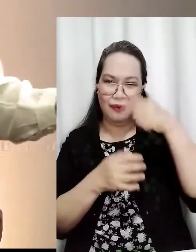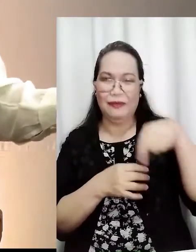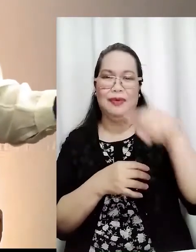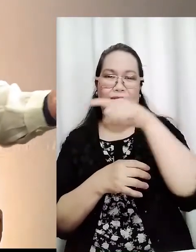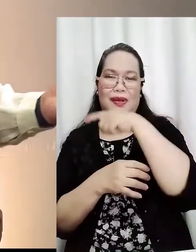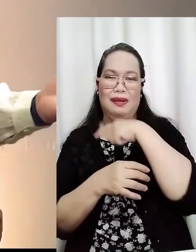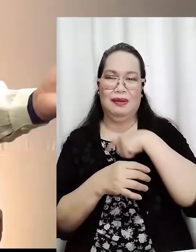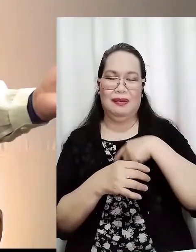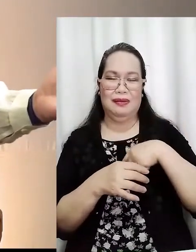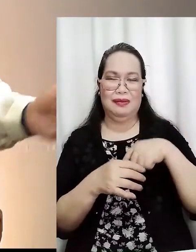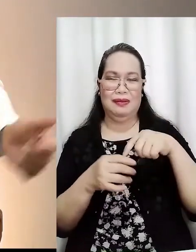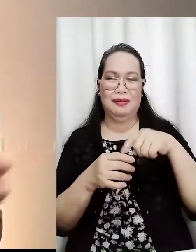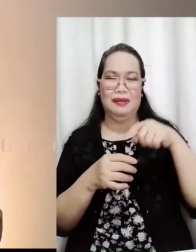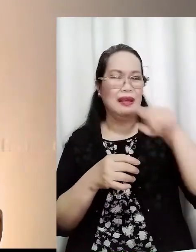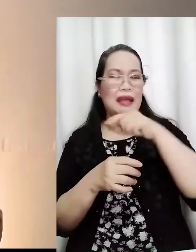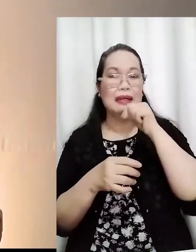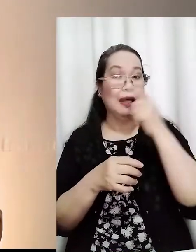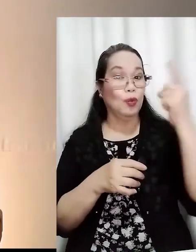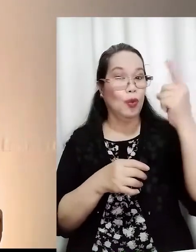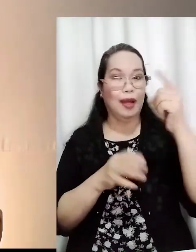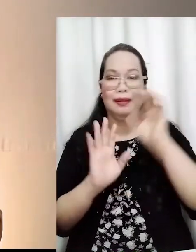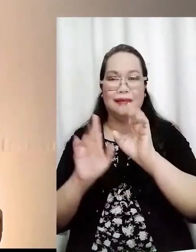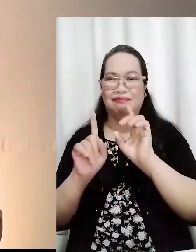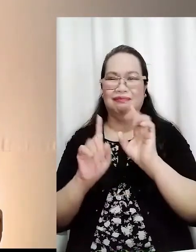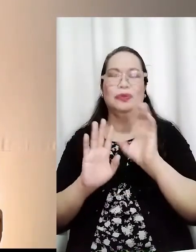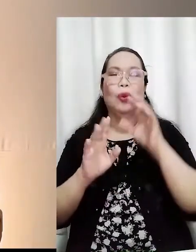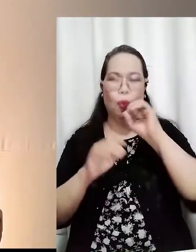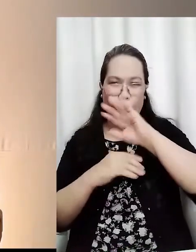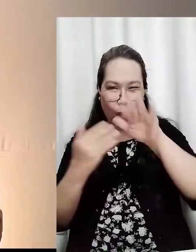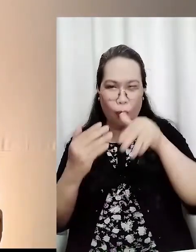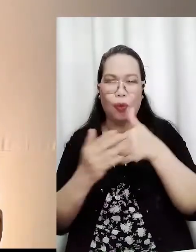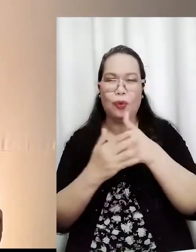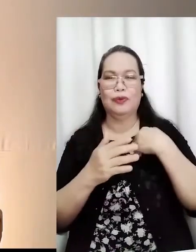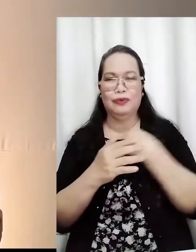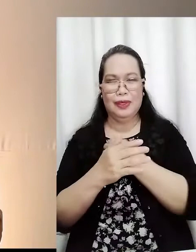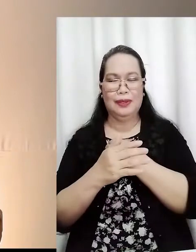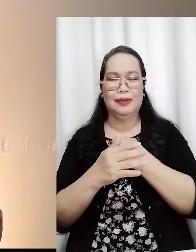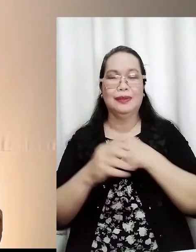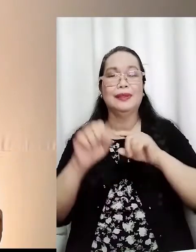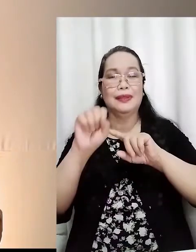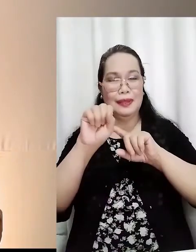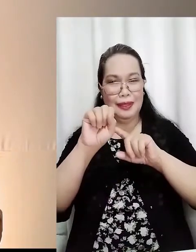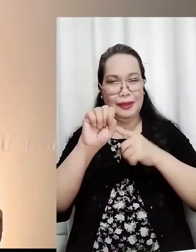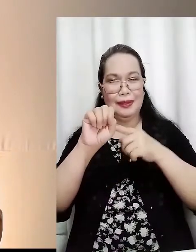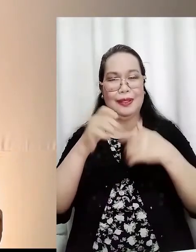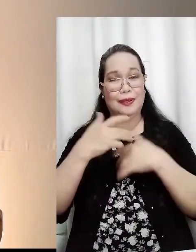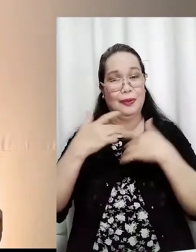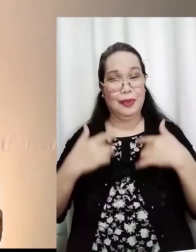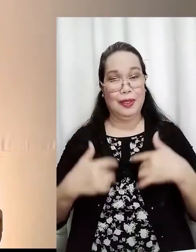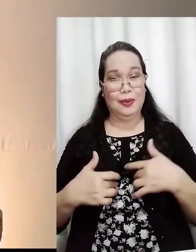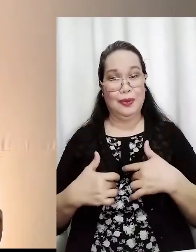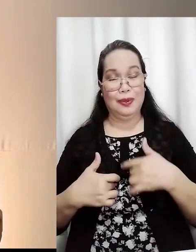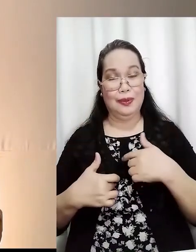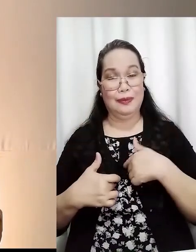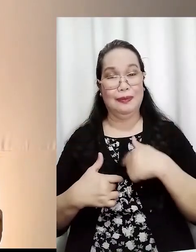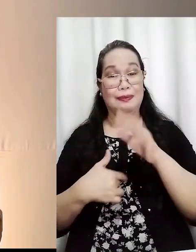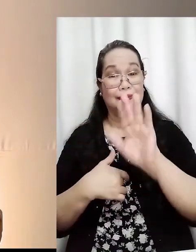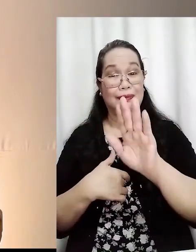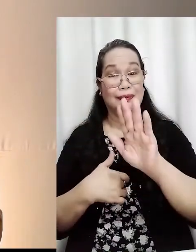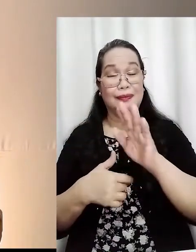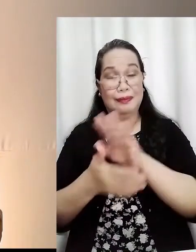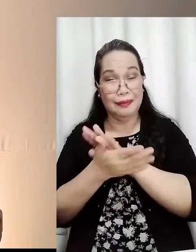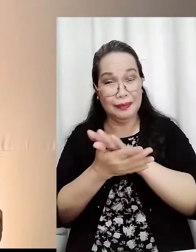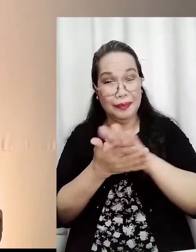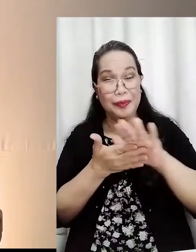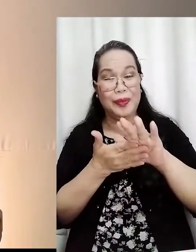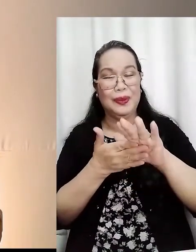place. And it starts with our hearts being pure in the spirit and